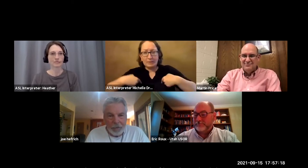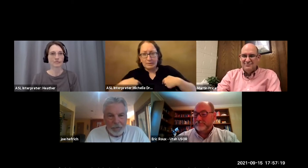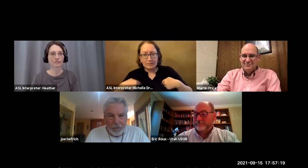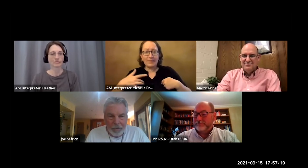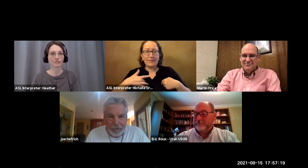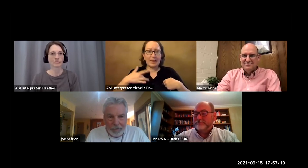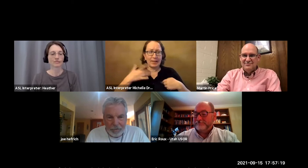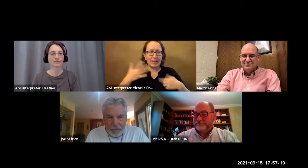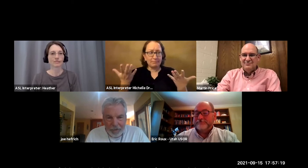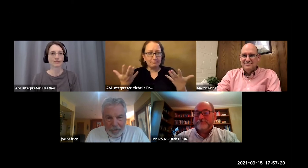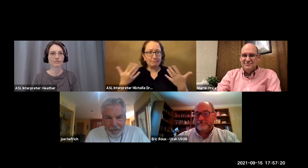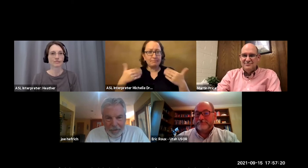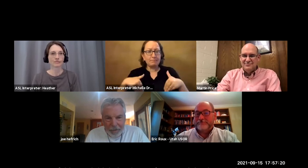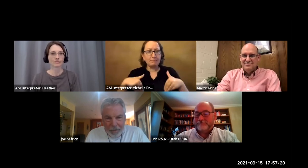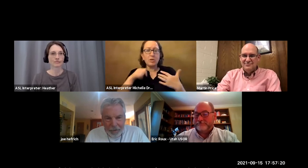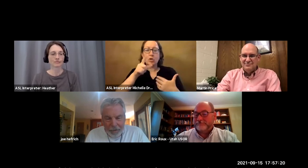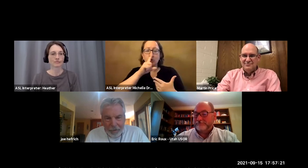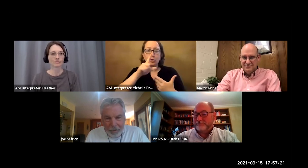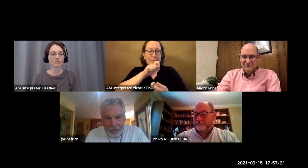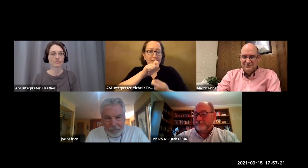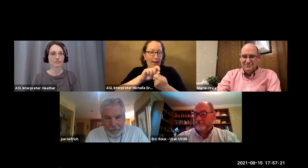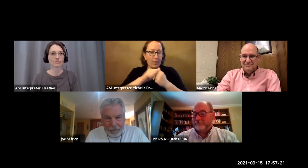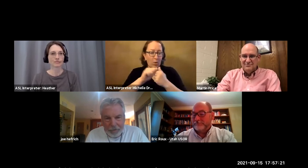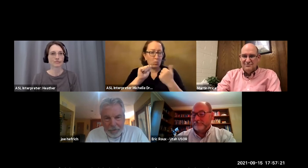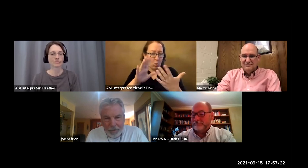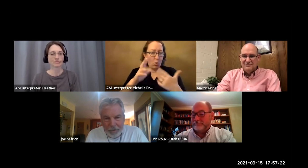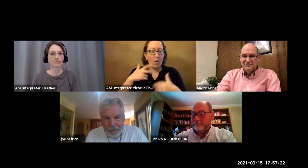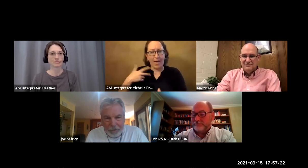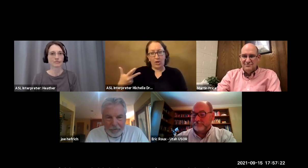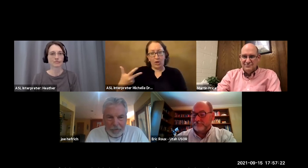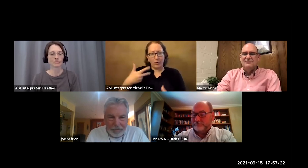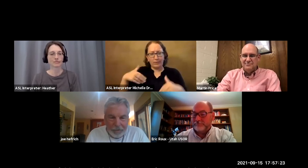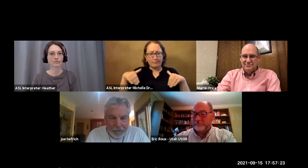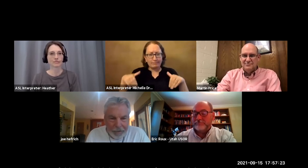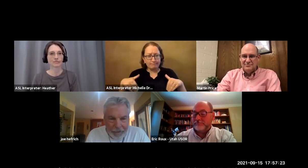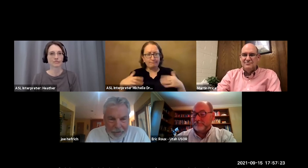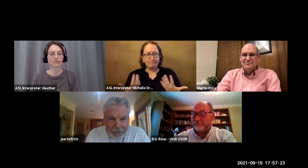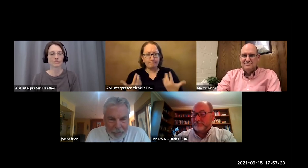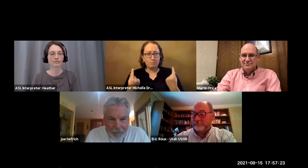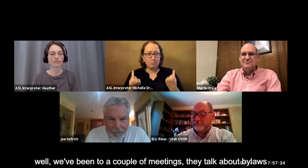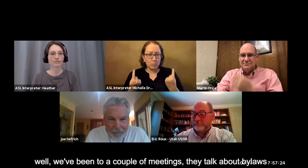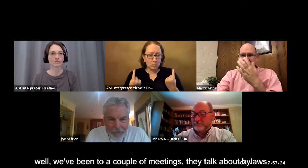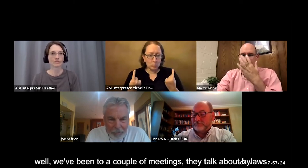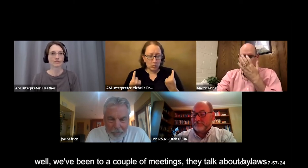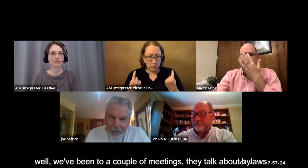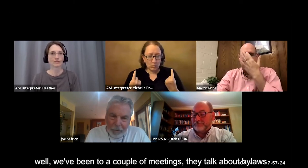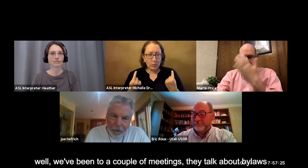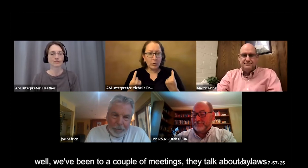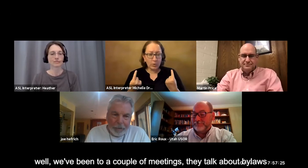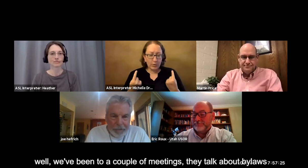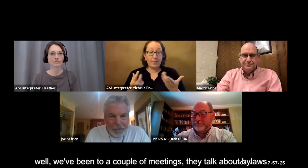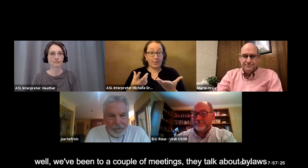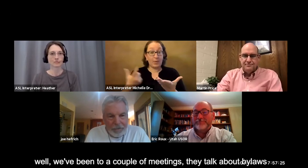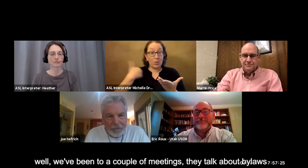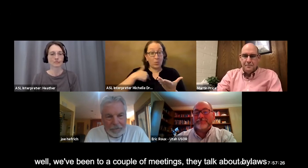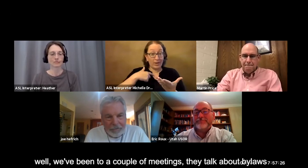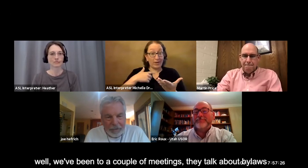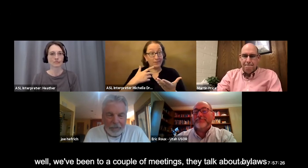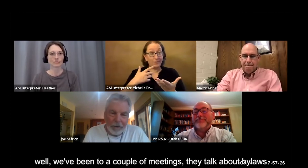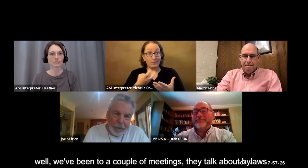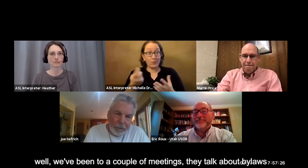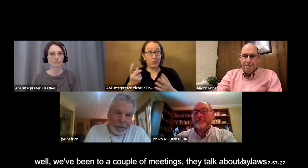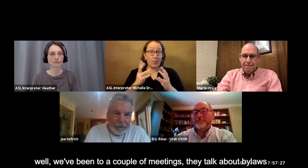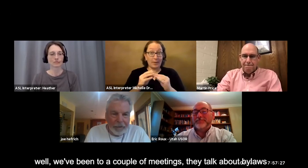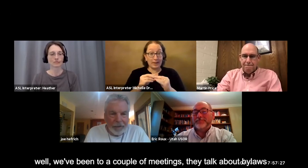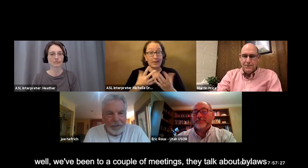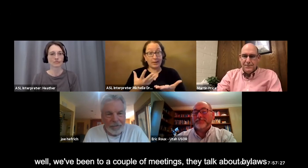and those sorts of things. I think the 3 of us are sitting here going, well, we've been to a couple of meetings. And